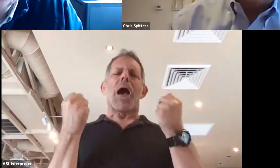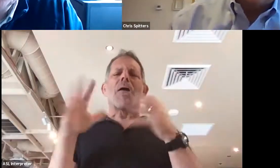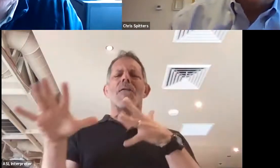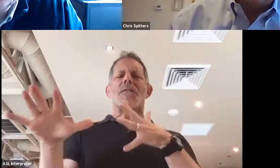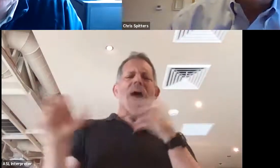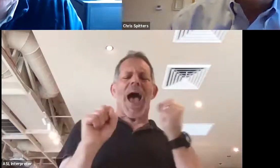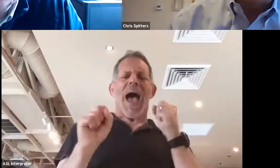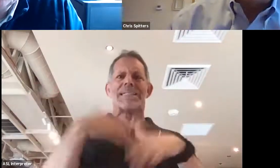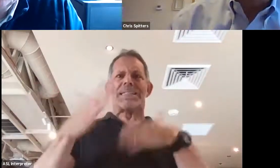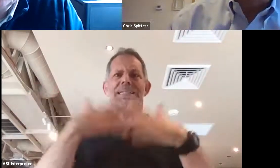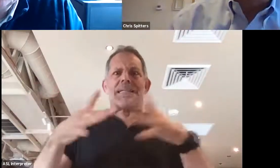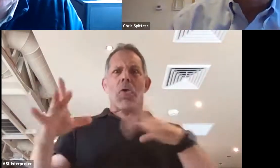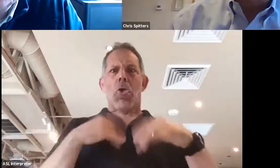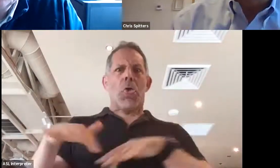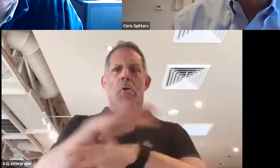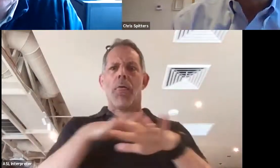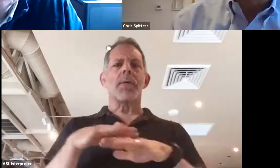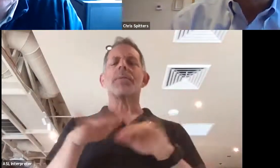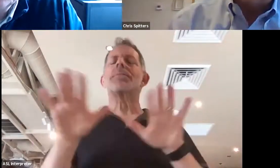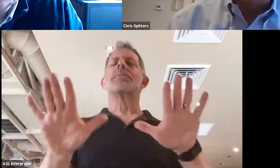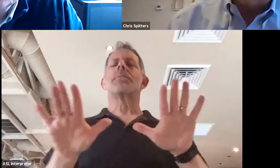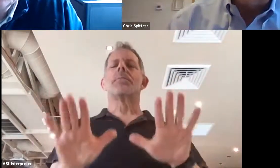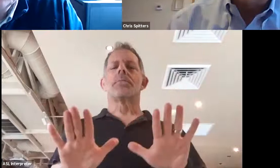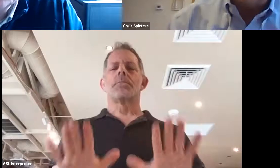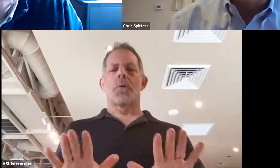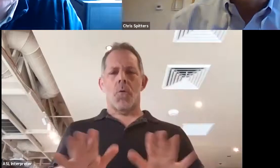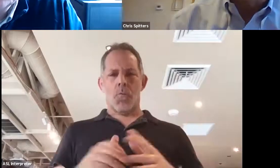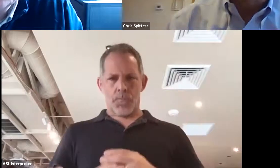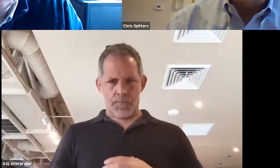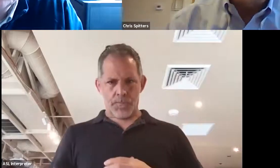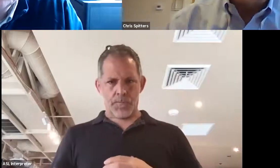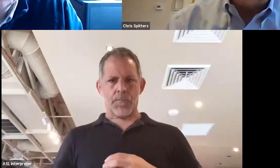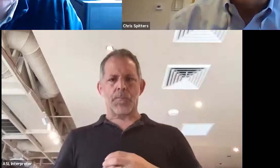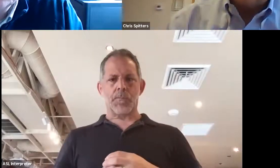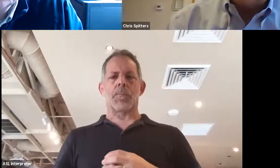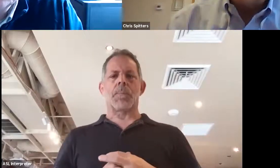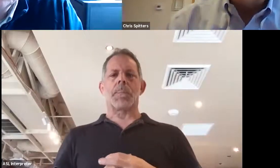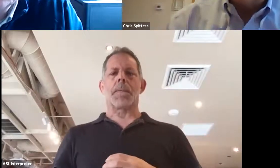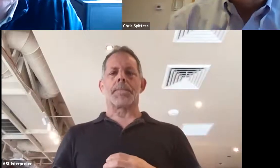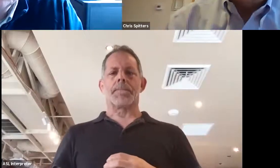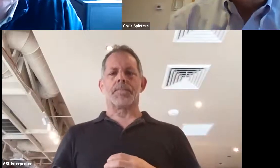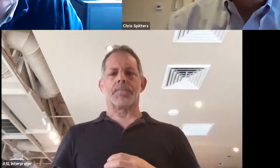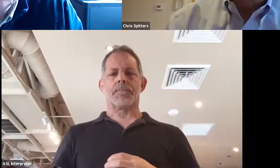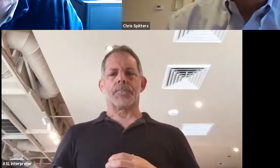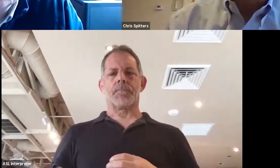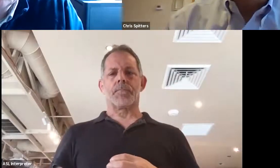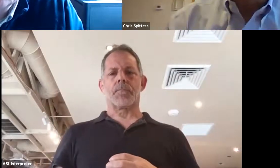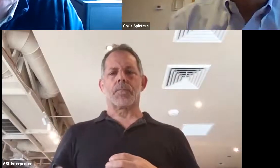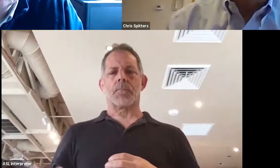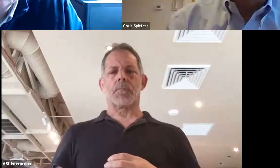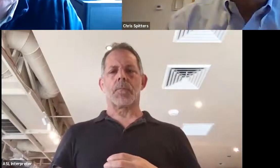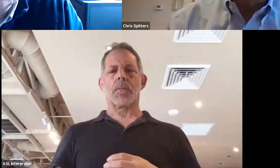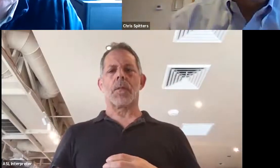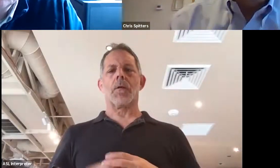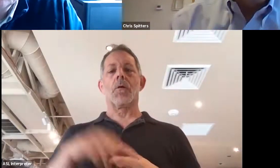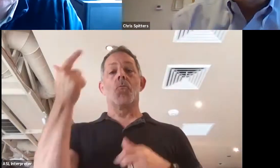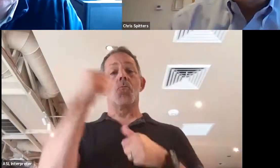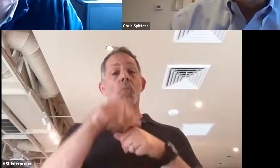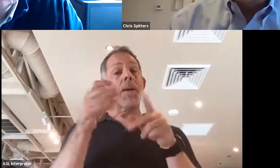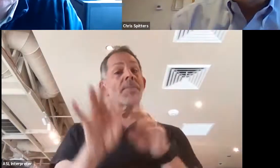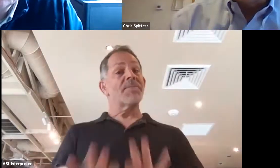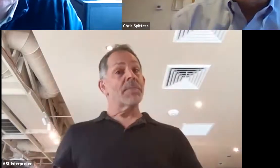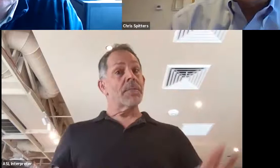I think in this, our tapping on the brakes is those preventive measures and avoiding gatherings. But given